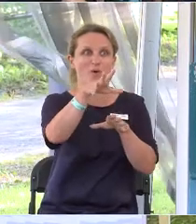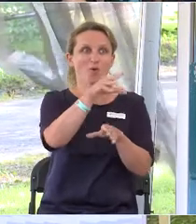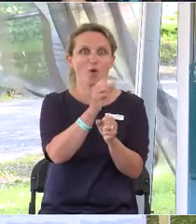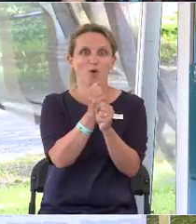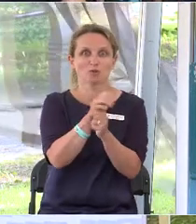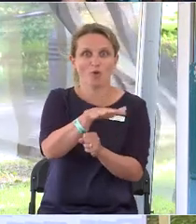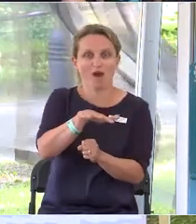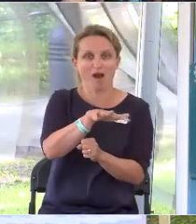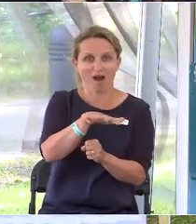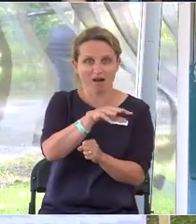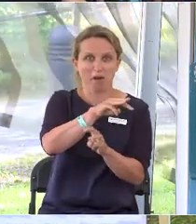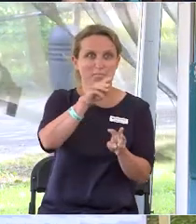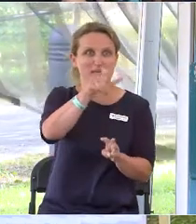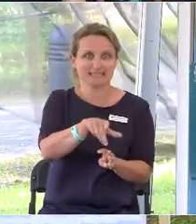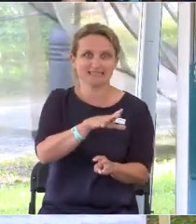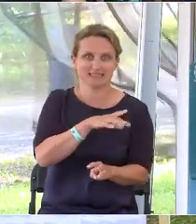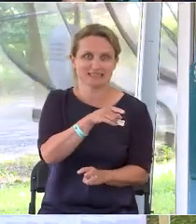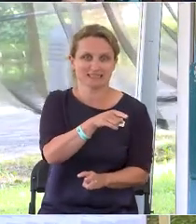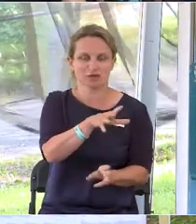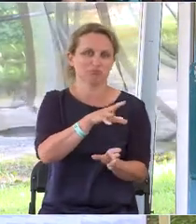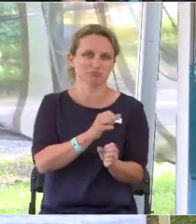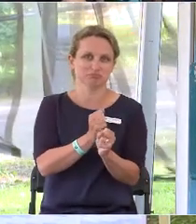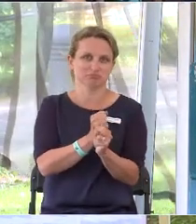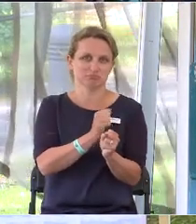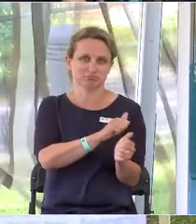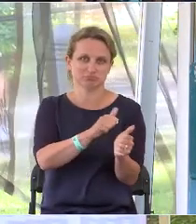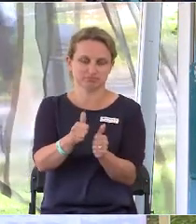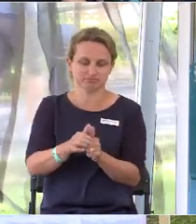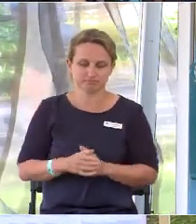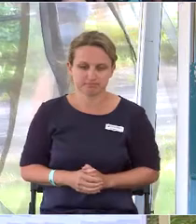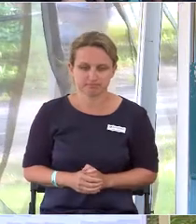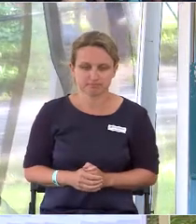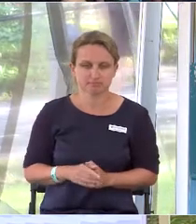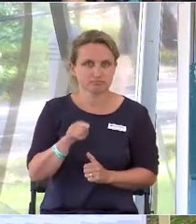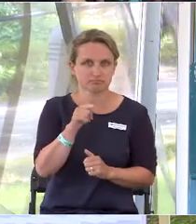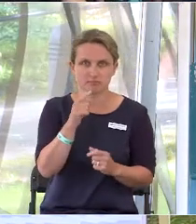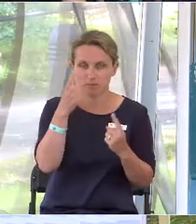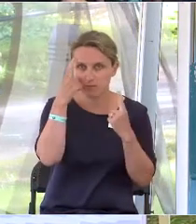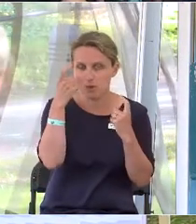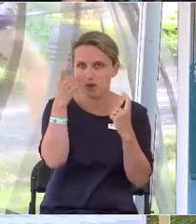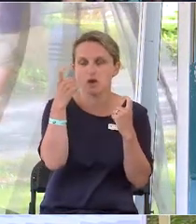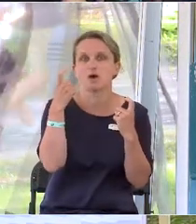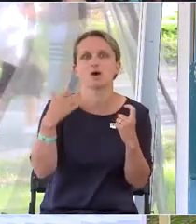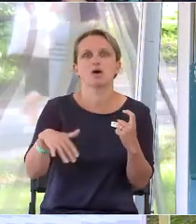And I would also add that she was a very, very popular president.